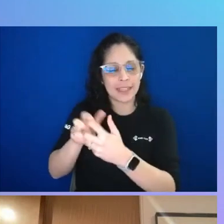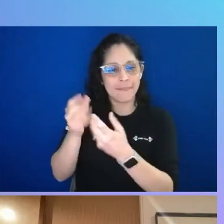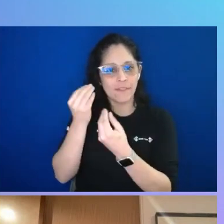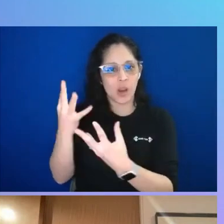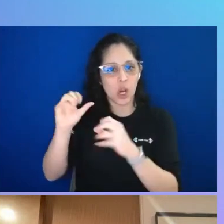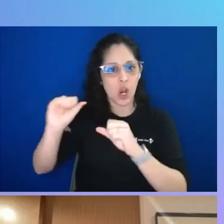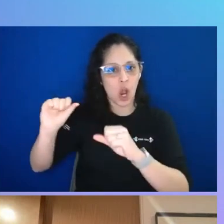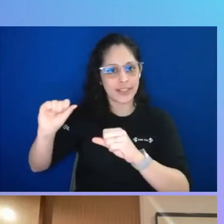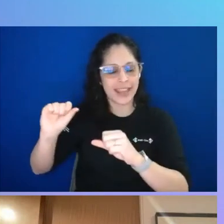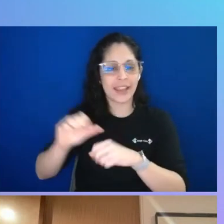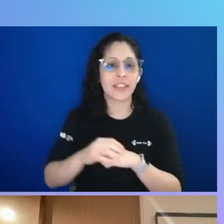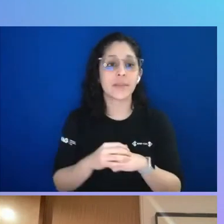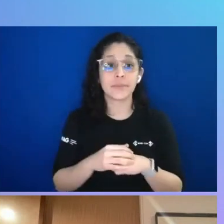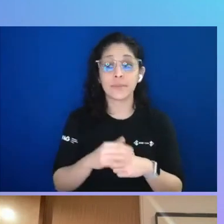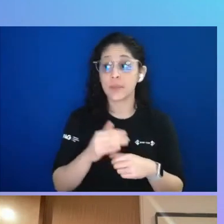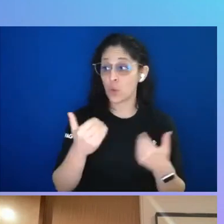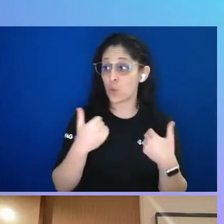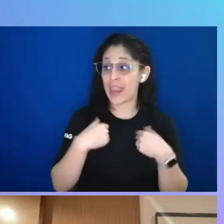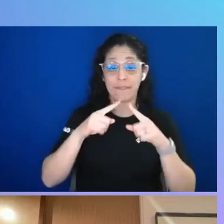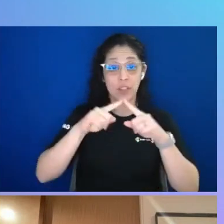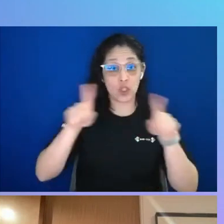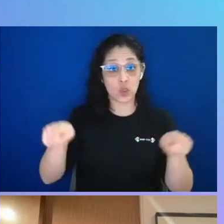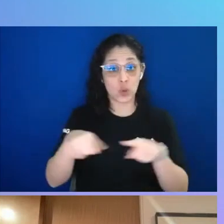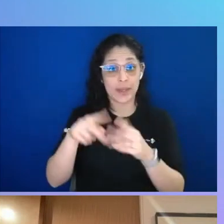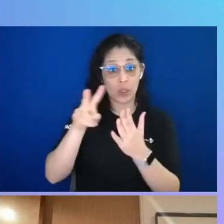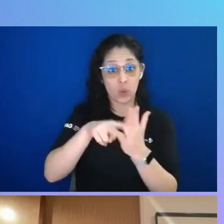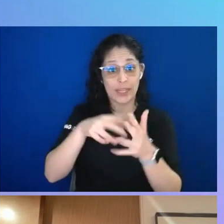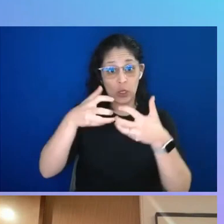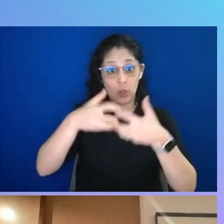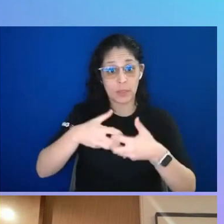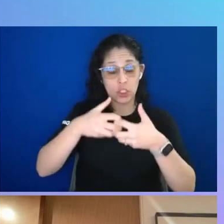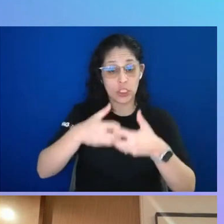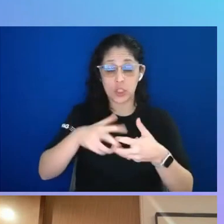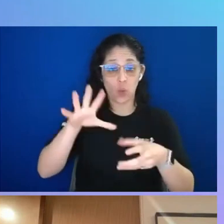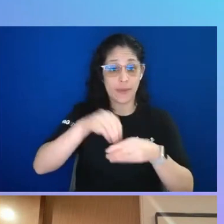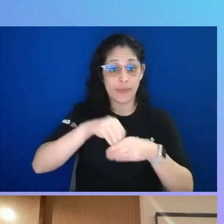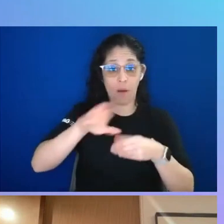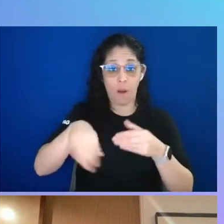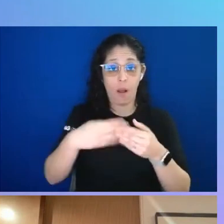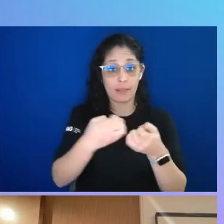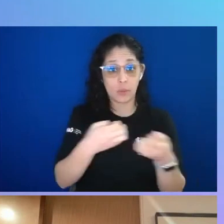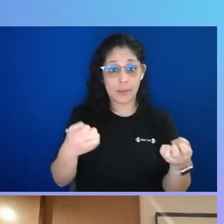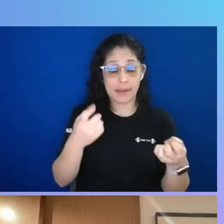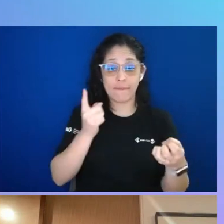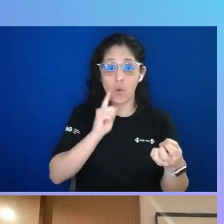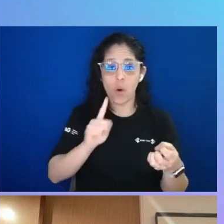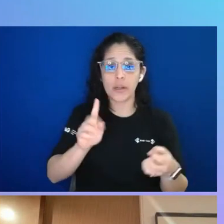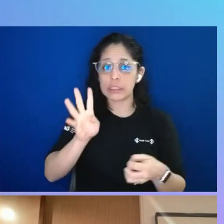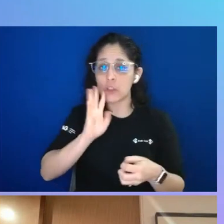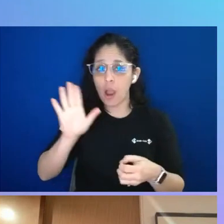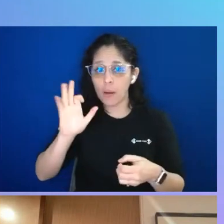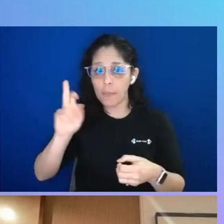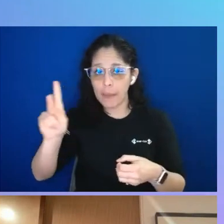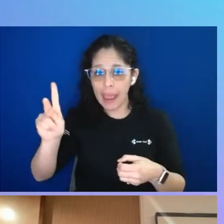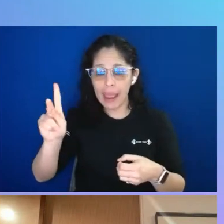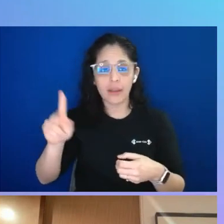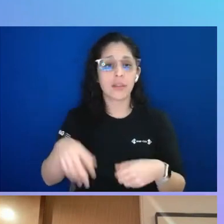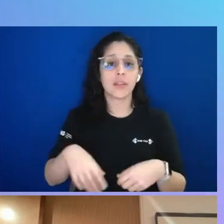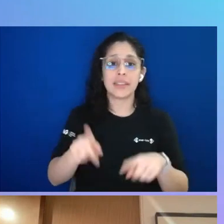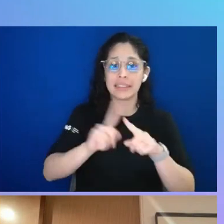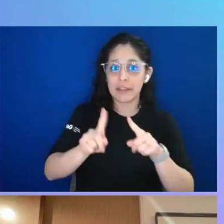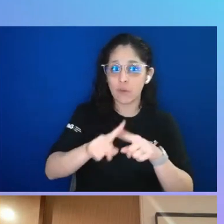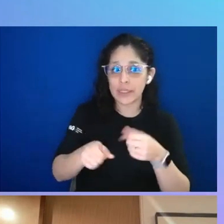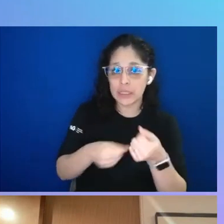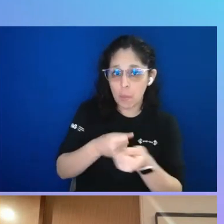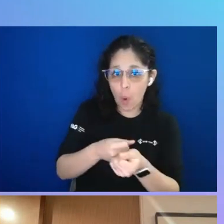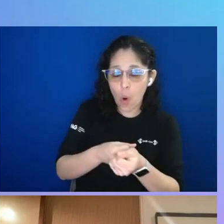bikes, treads, and rows. All have built-in support of TalkBack, so users can take classes